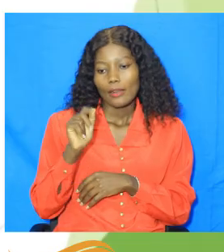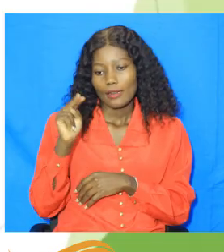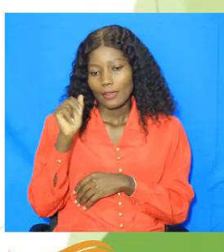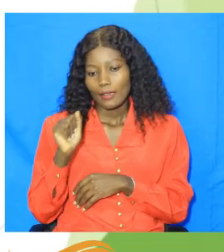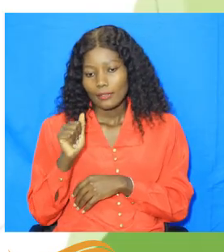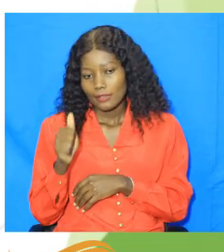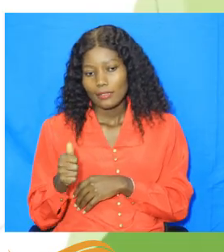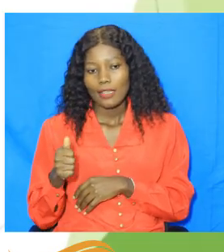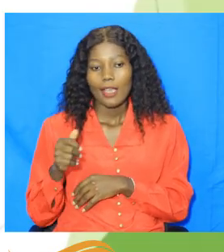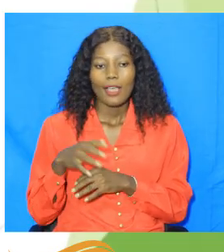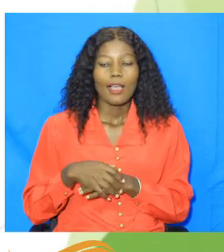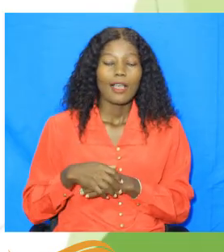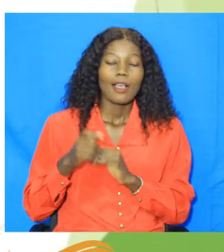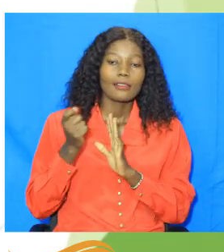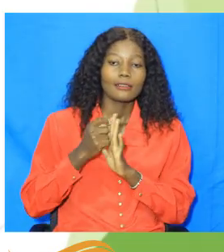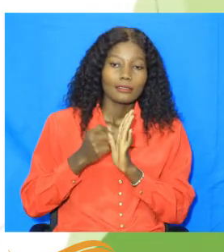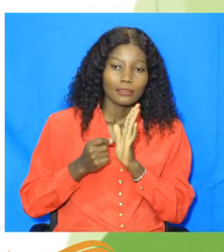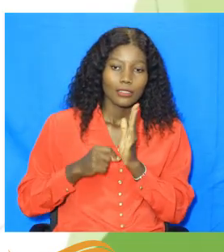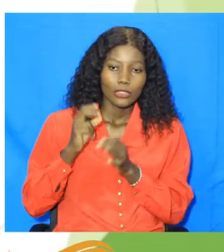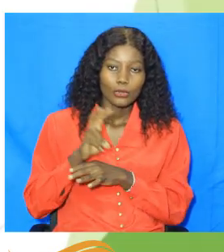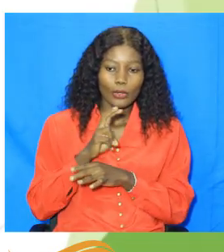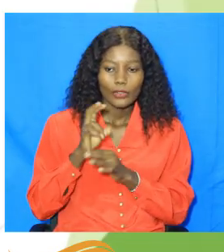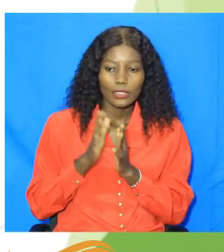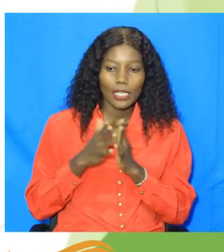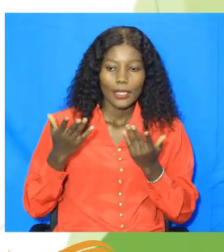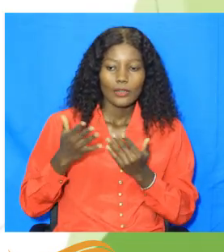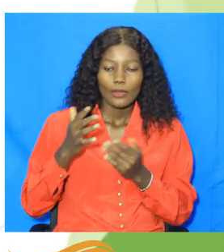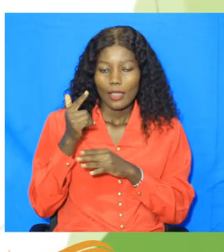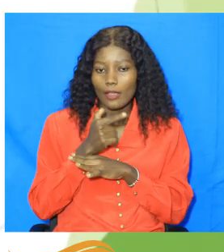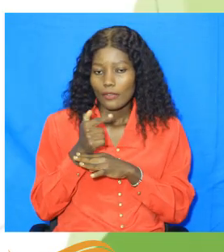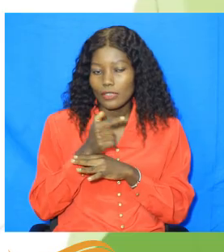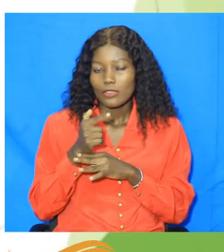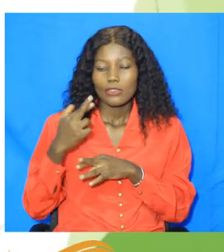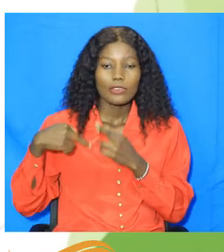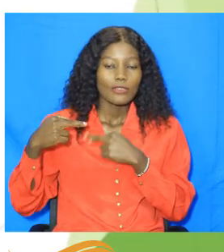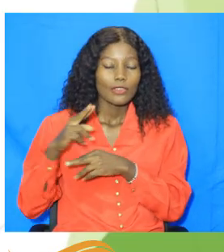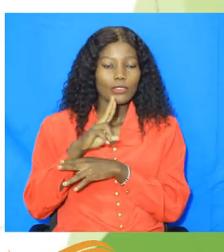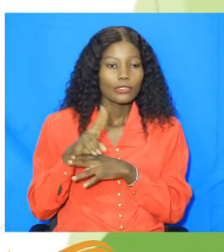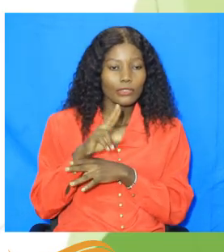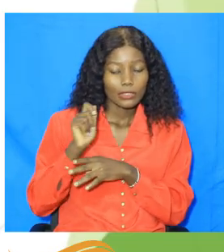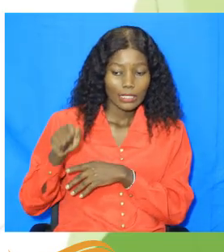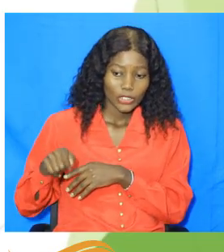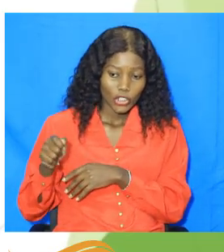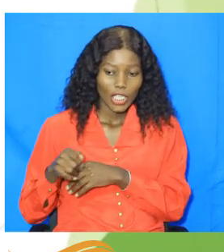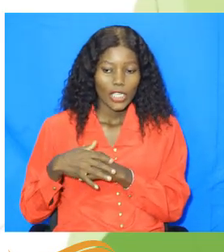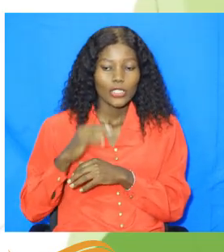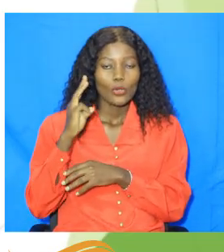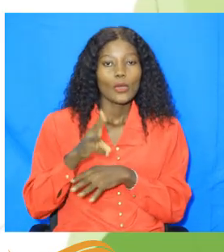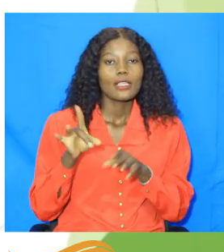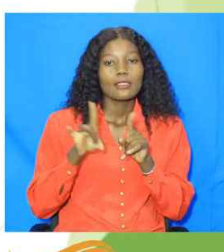score supervisor, in the where video review is used, the video review judge, we also have